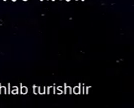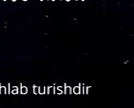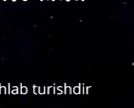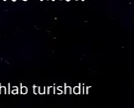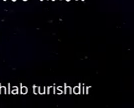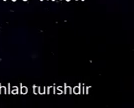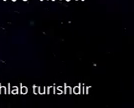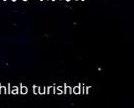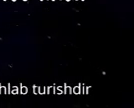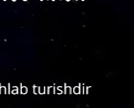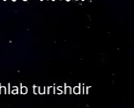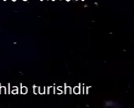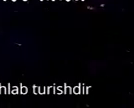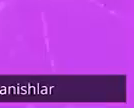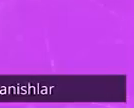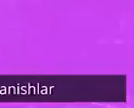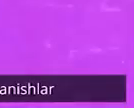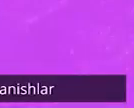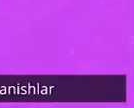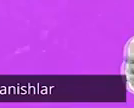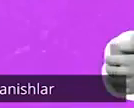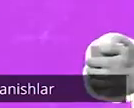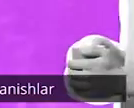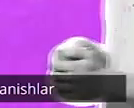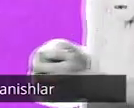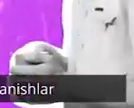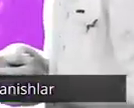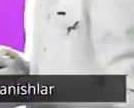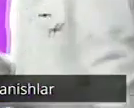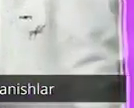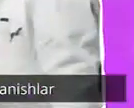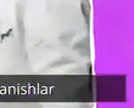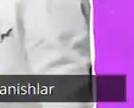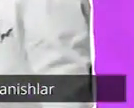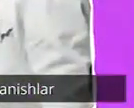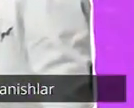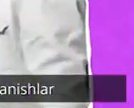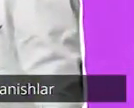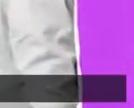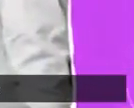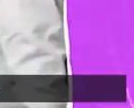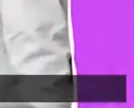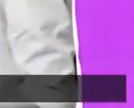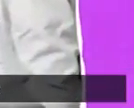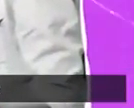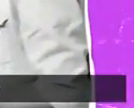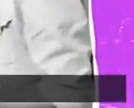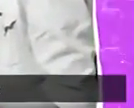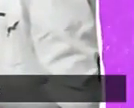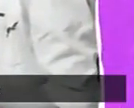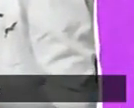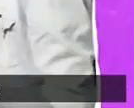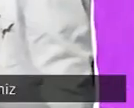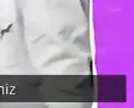build relationships with people you know, family, friends, classmates, colleges, and acquaintances. Actually, we are